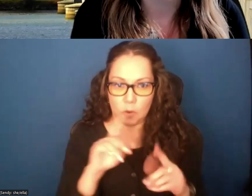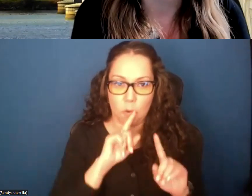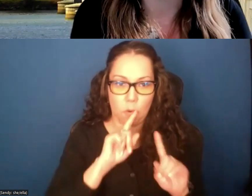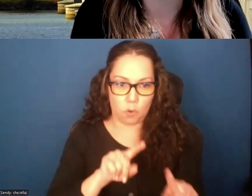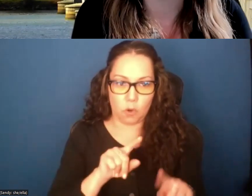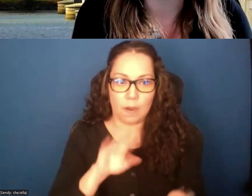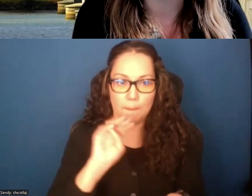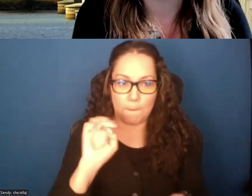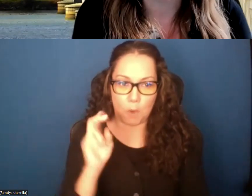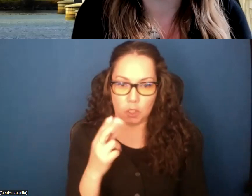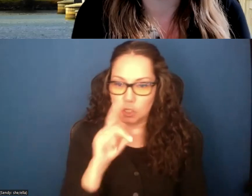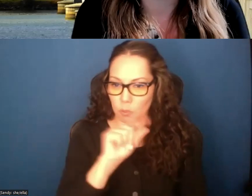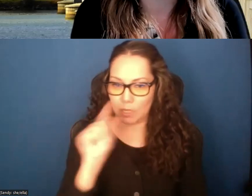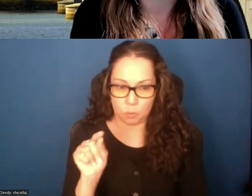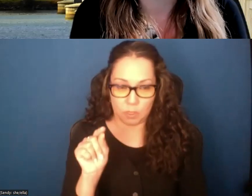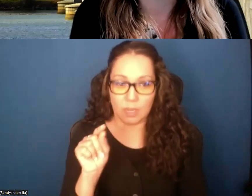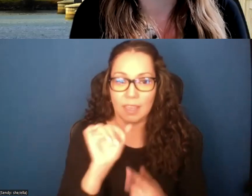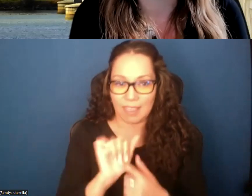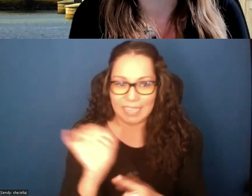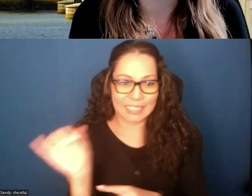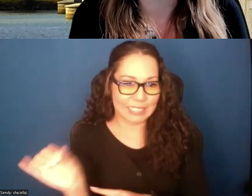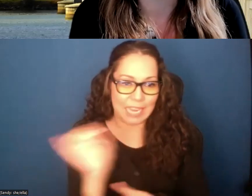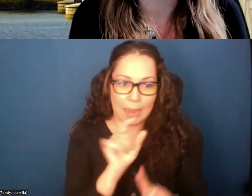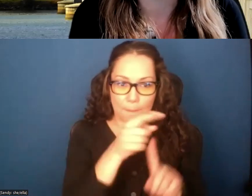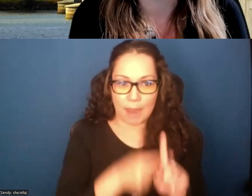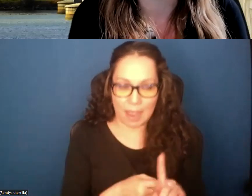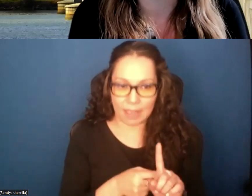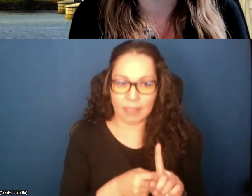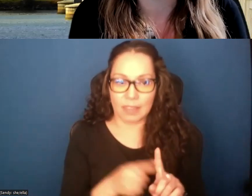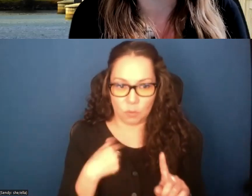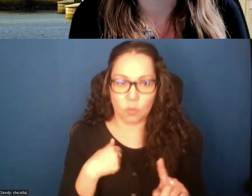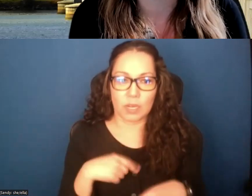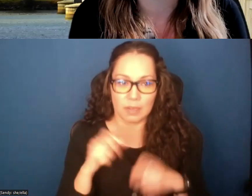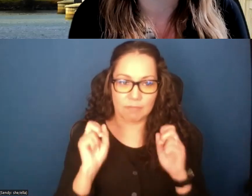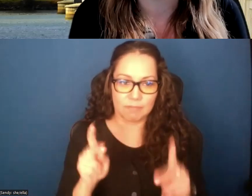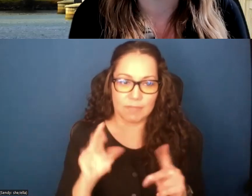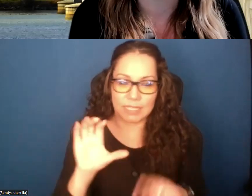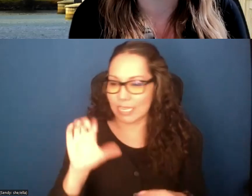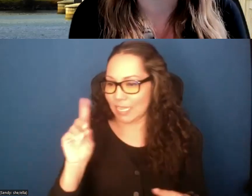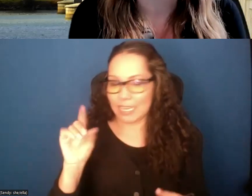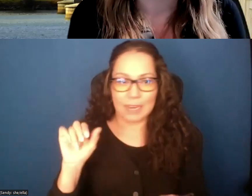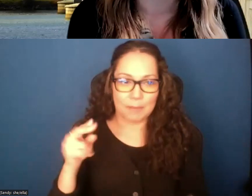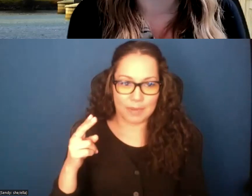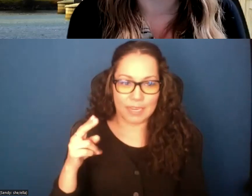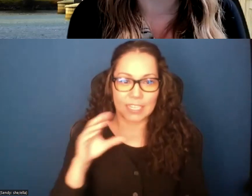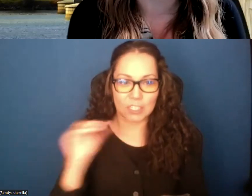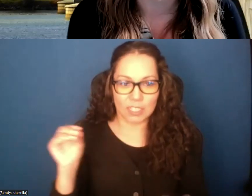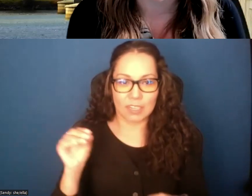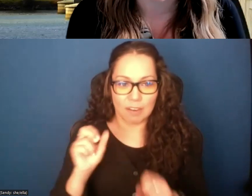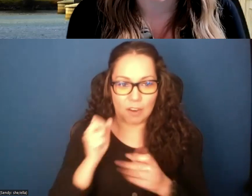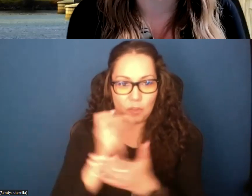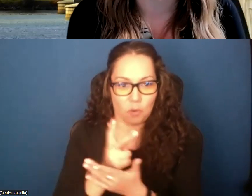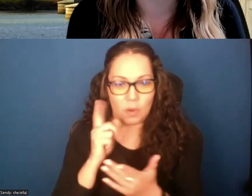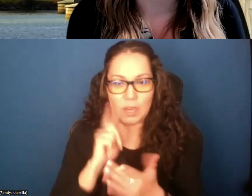2020. That same month, CDPH authorized long-term care facilities to update visitation policies to